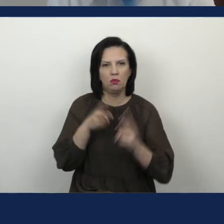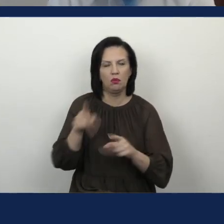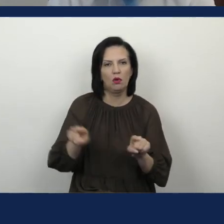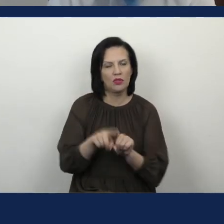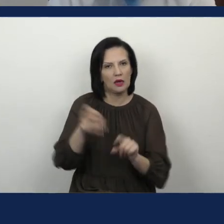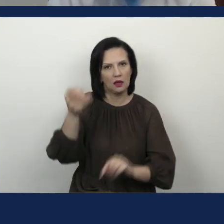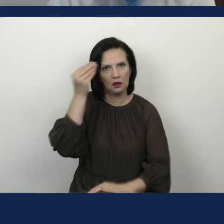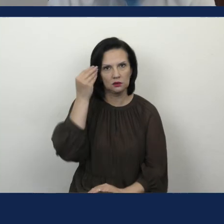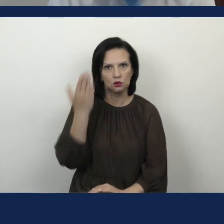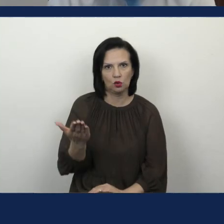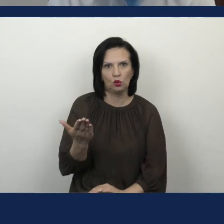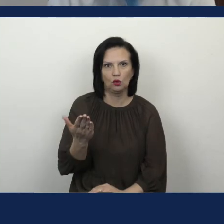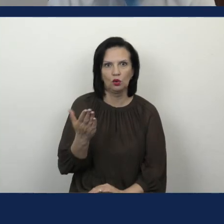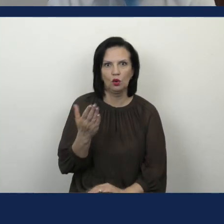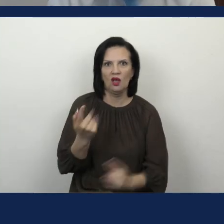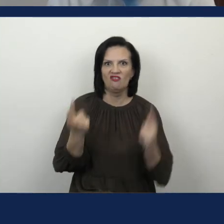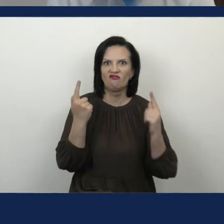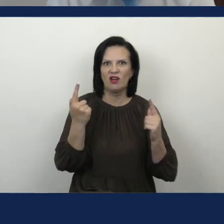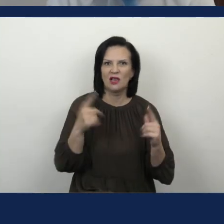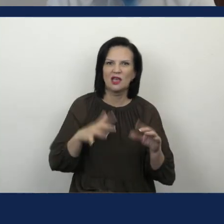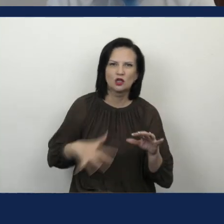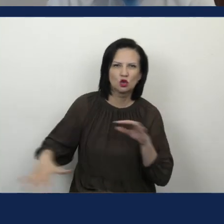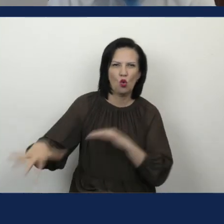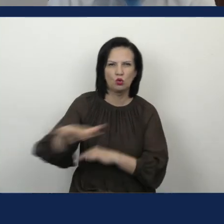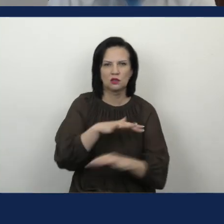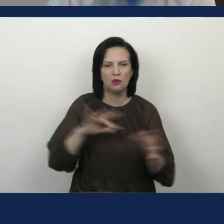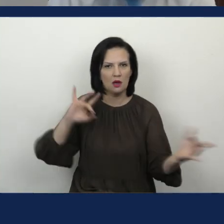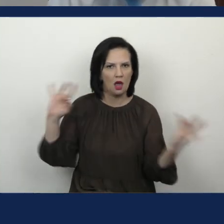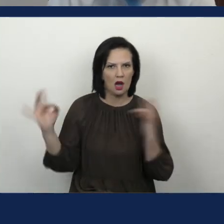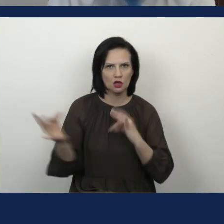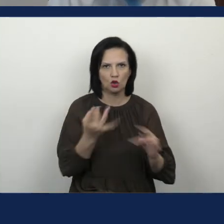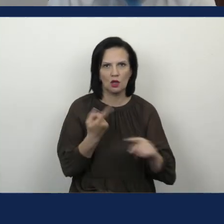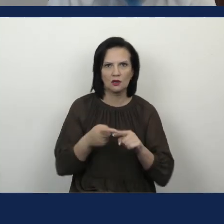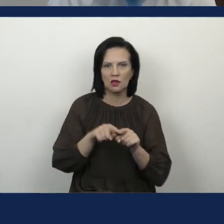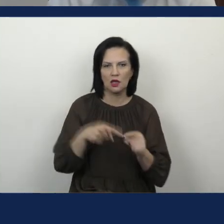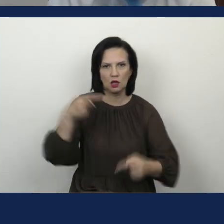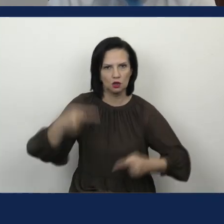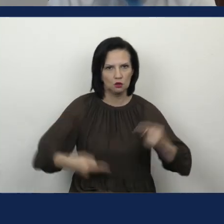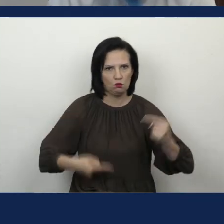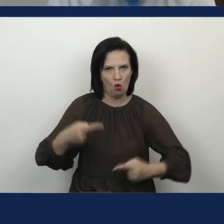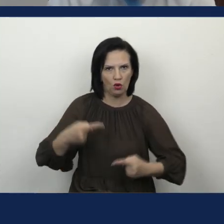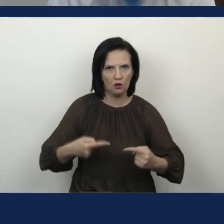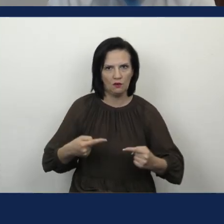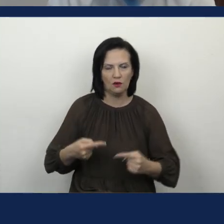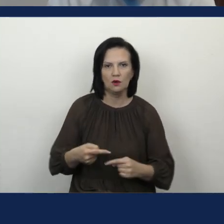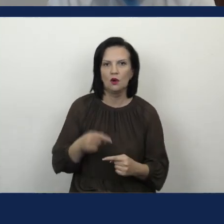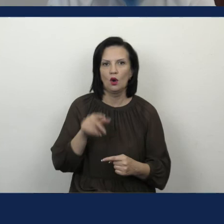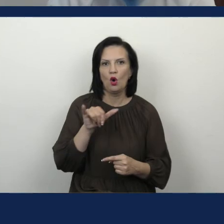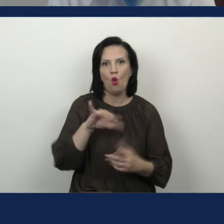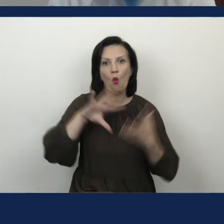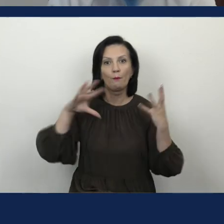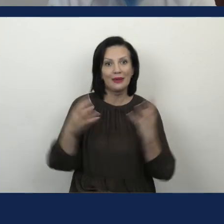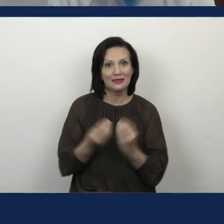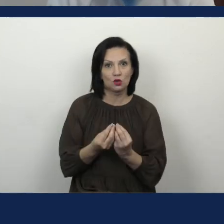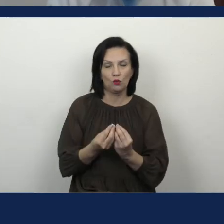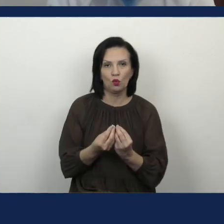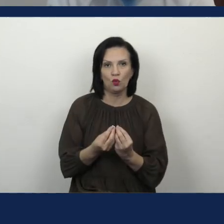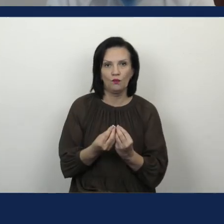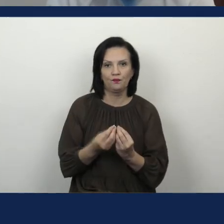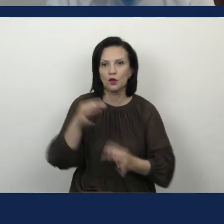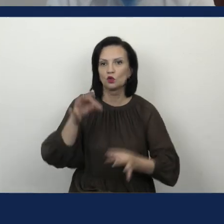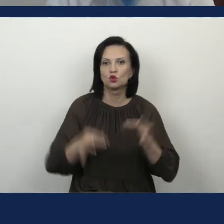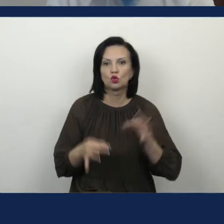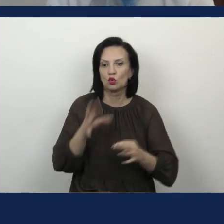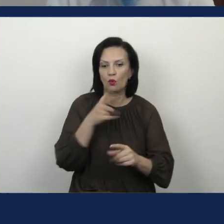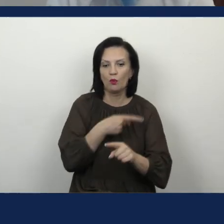of lawsuits and as well as the high-profile cases. As a